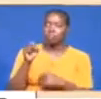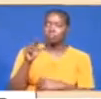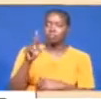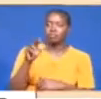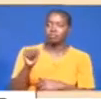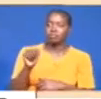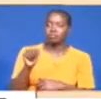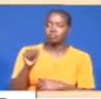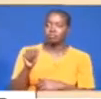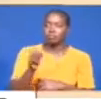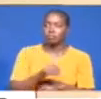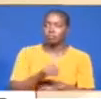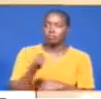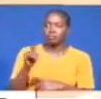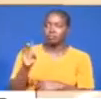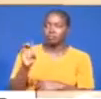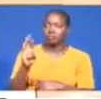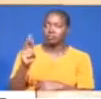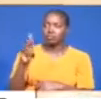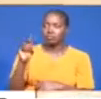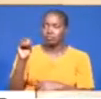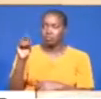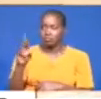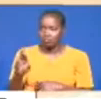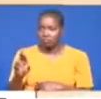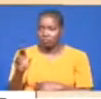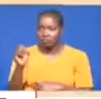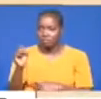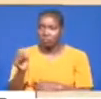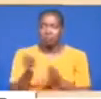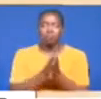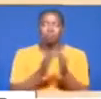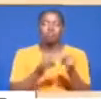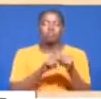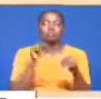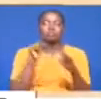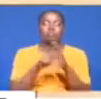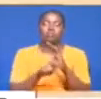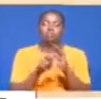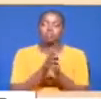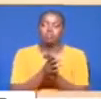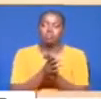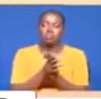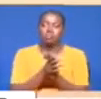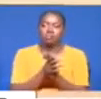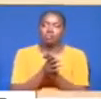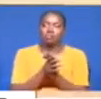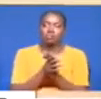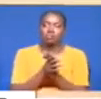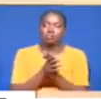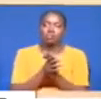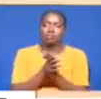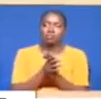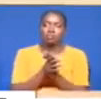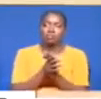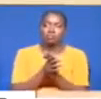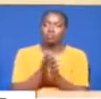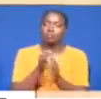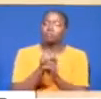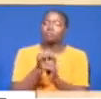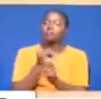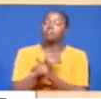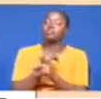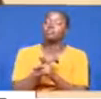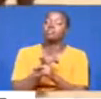Kirote contributed 5 and 6 goals respectively. Following the win, Ulinzi Sharks maintains their